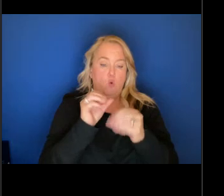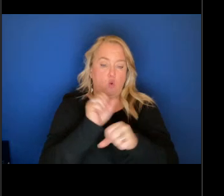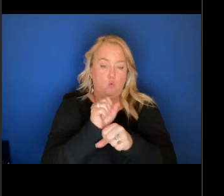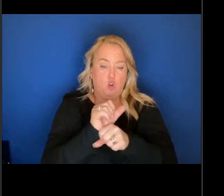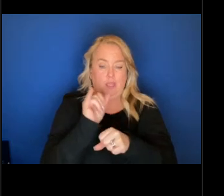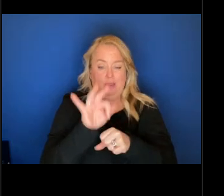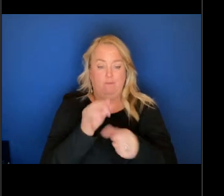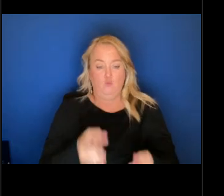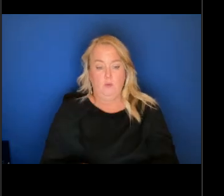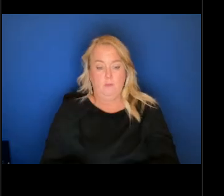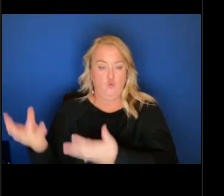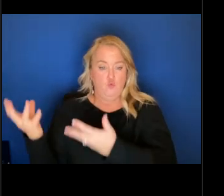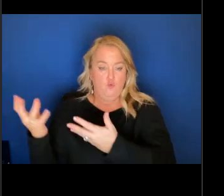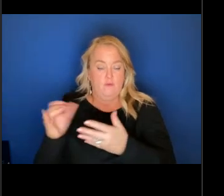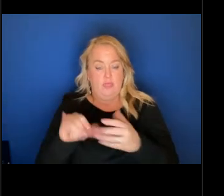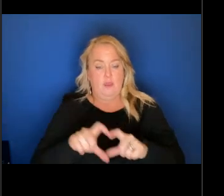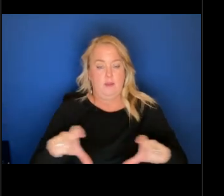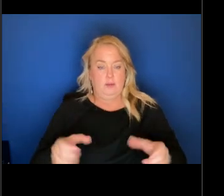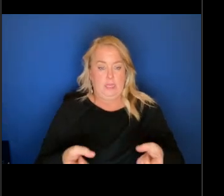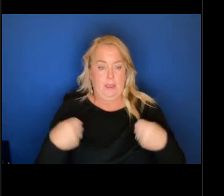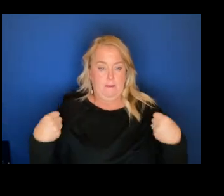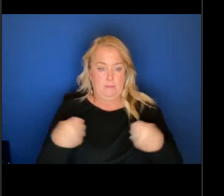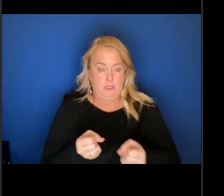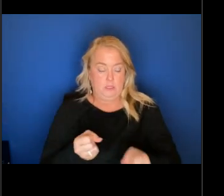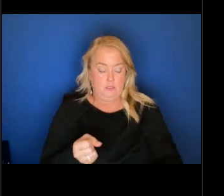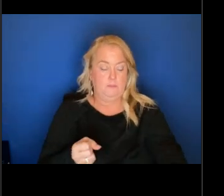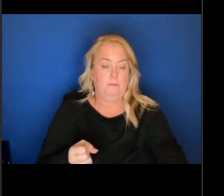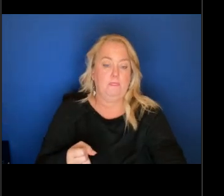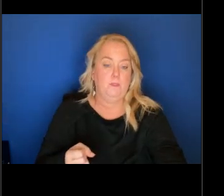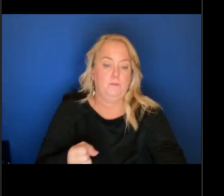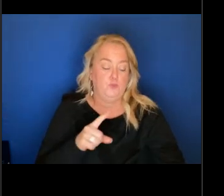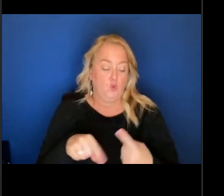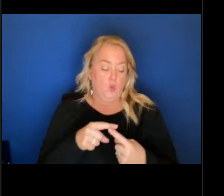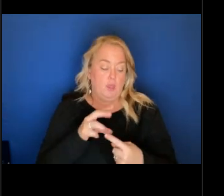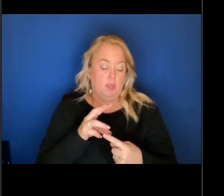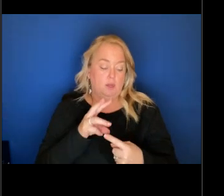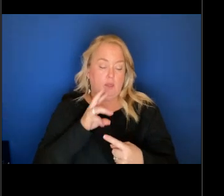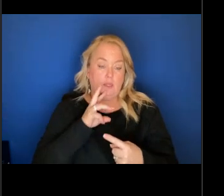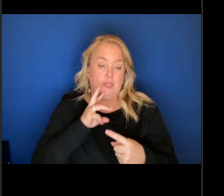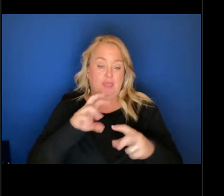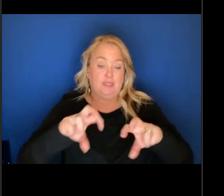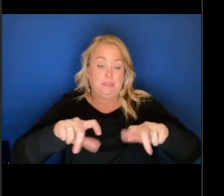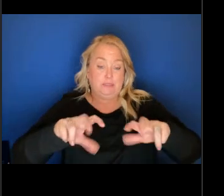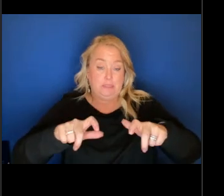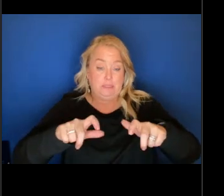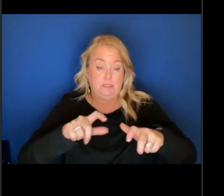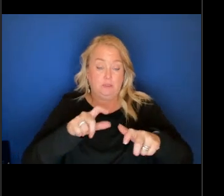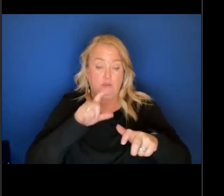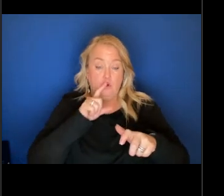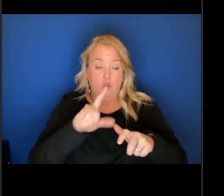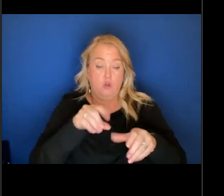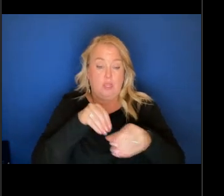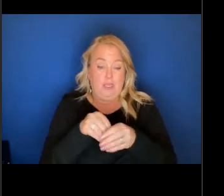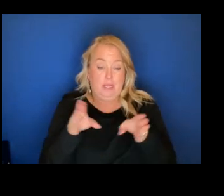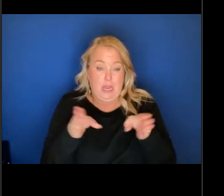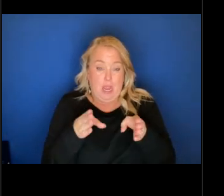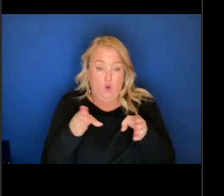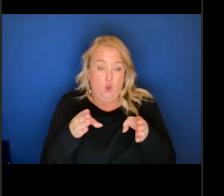is removed. When sinks or cooktops are installed at the bottom of a narrow